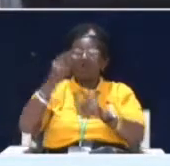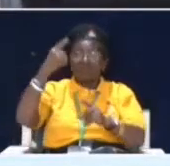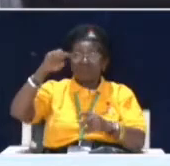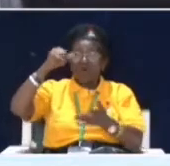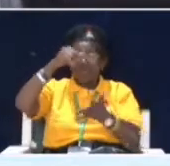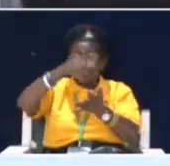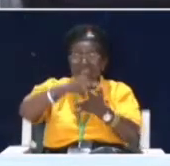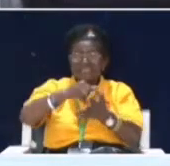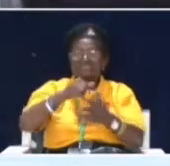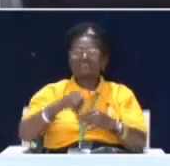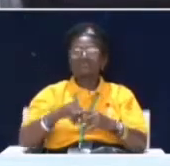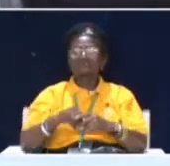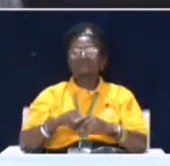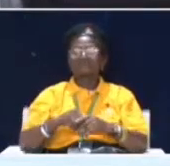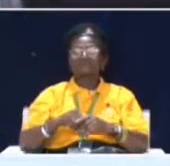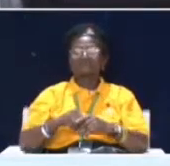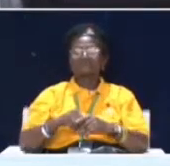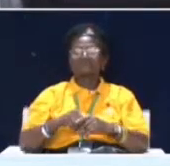This is a